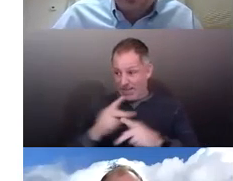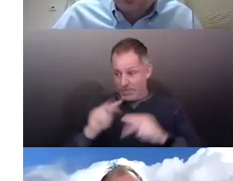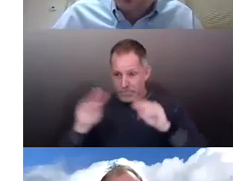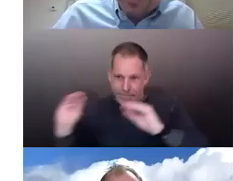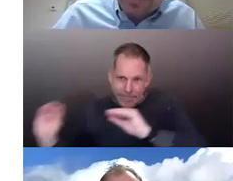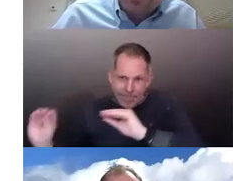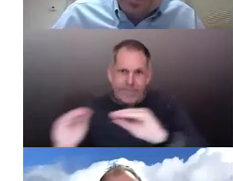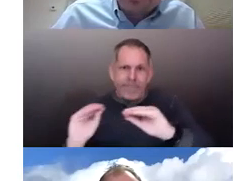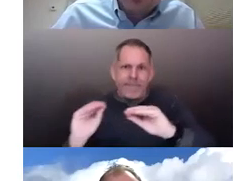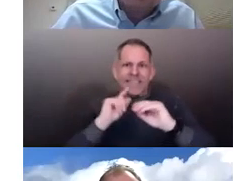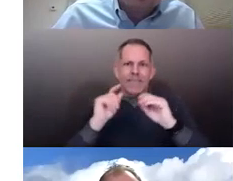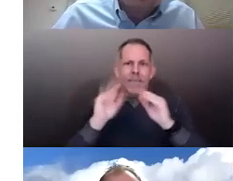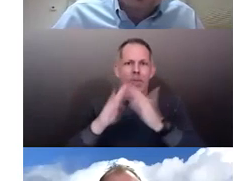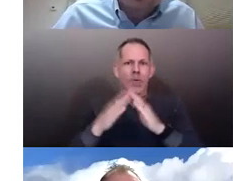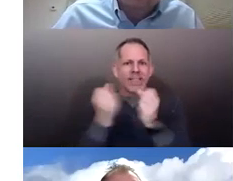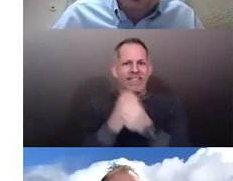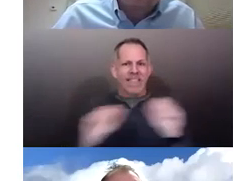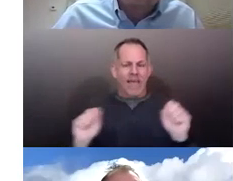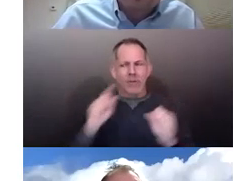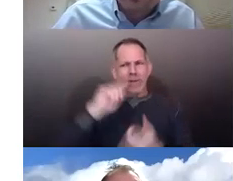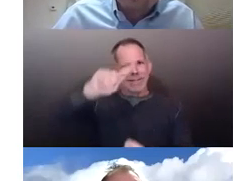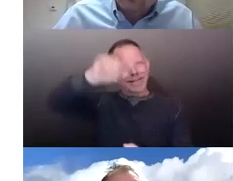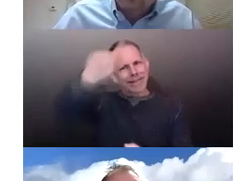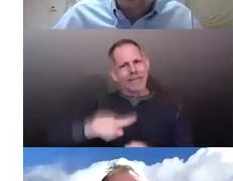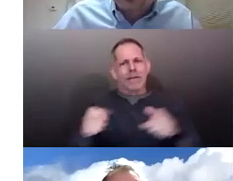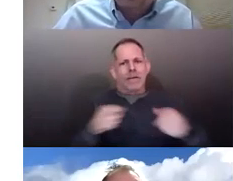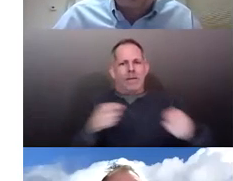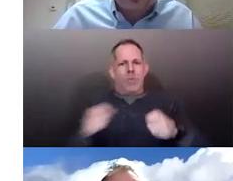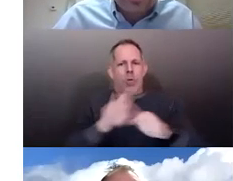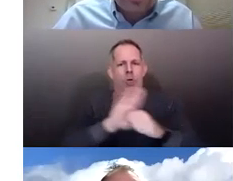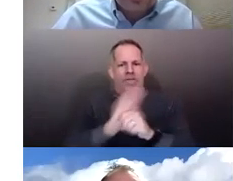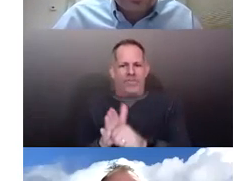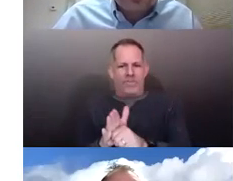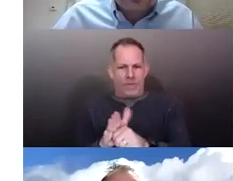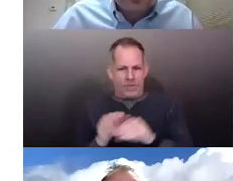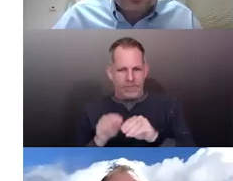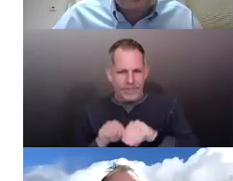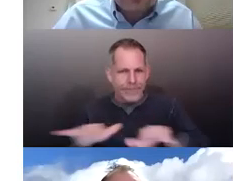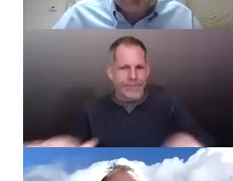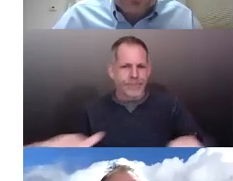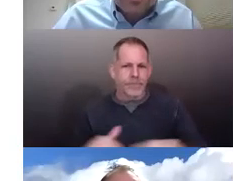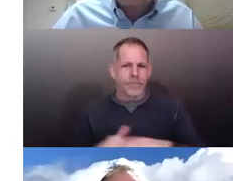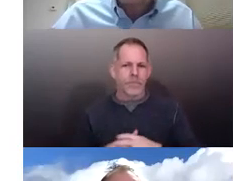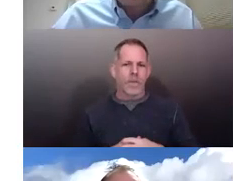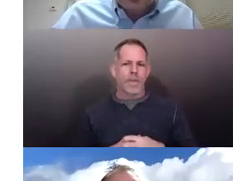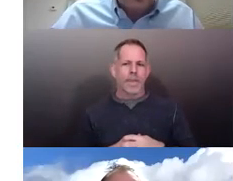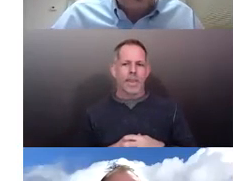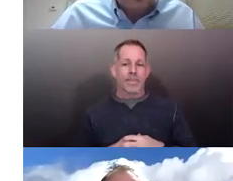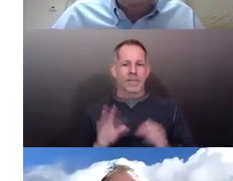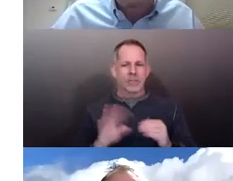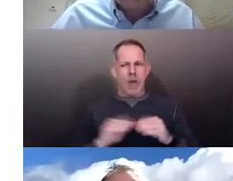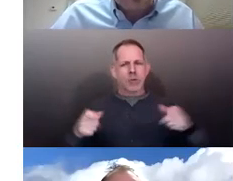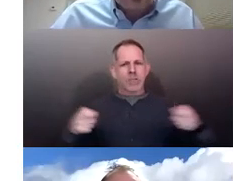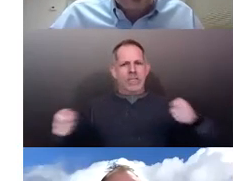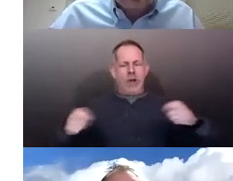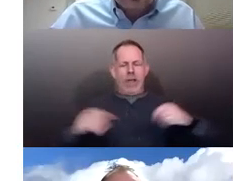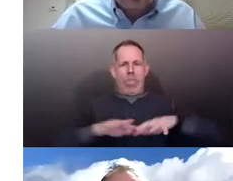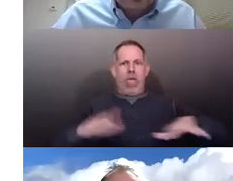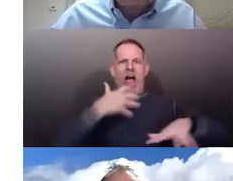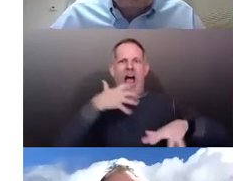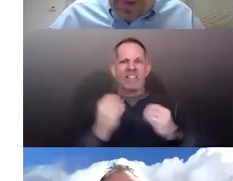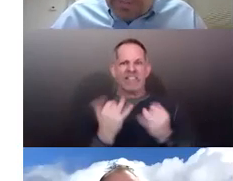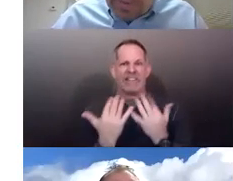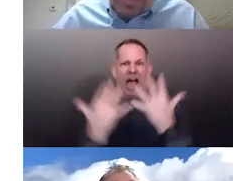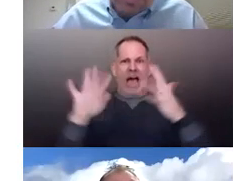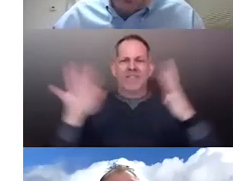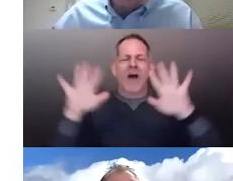not able to eliminate transmission, but we're trying to control it and slow things down a bit.